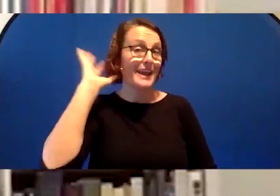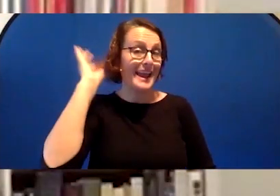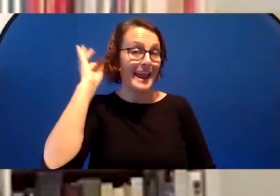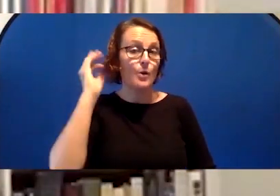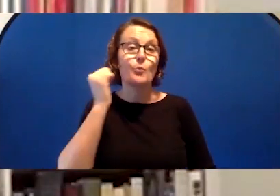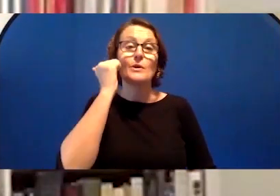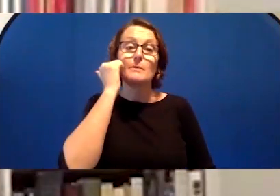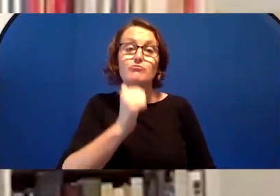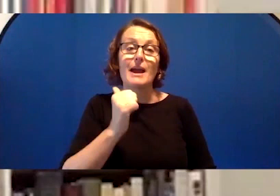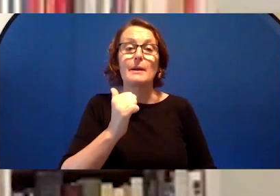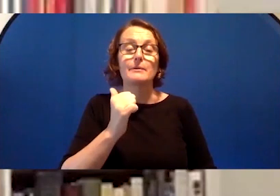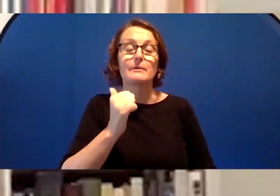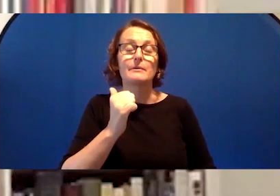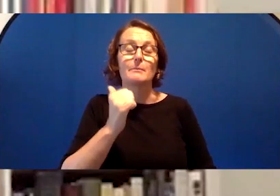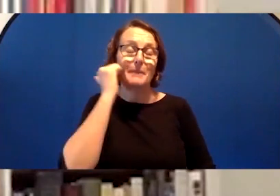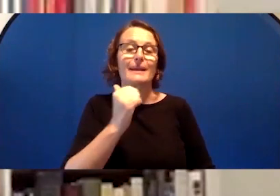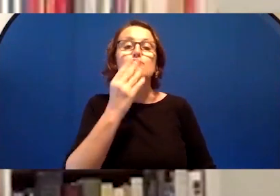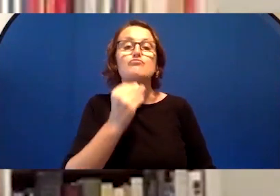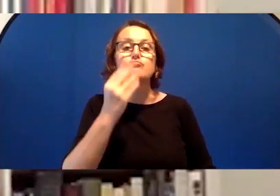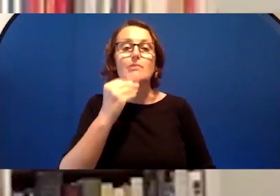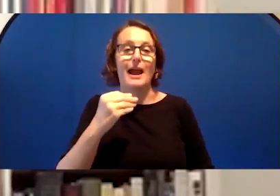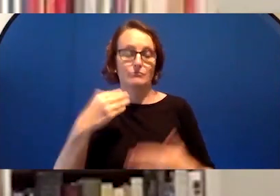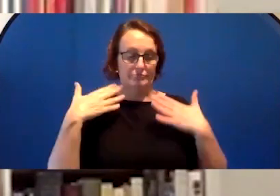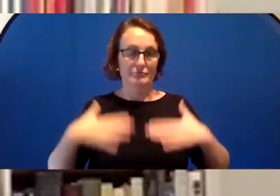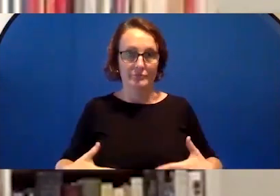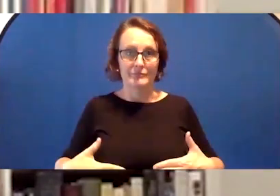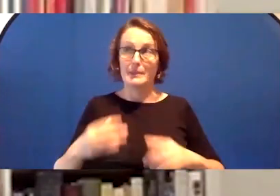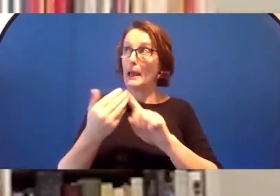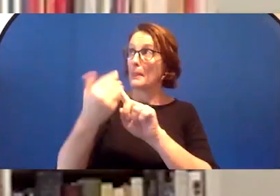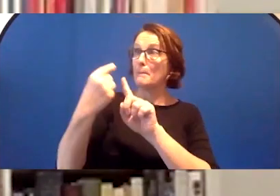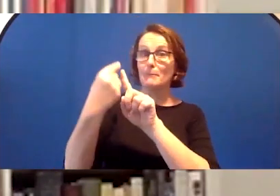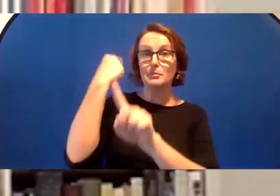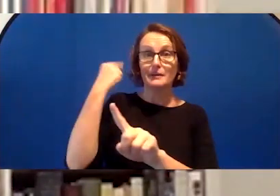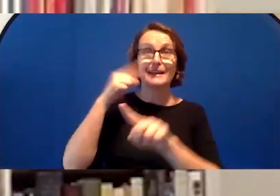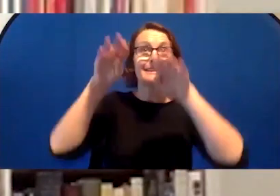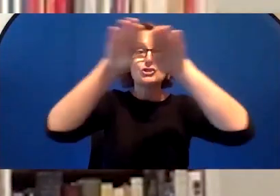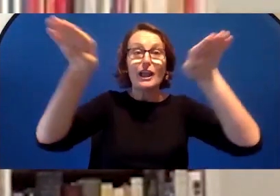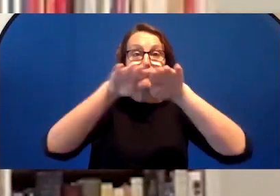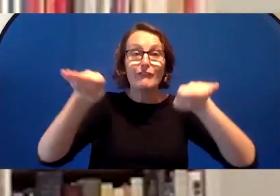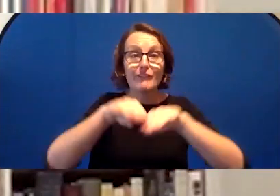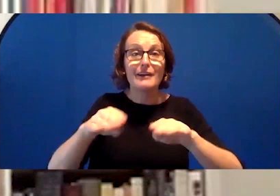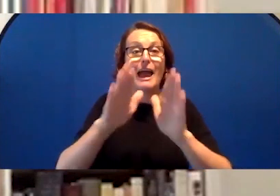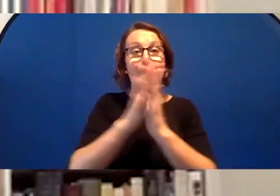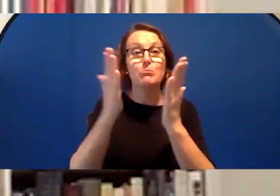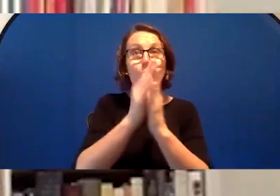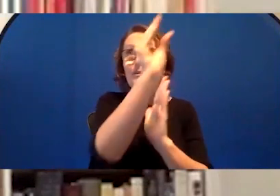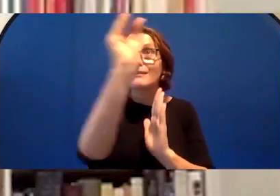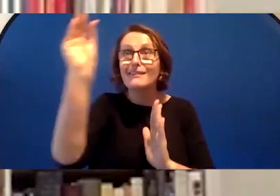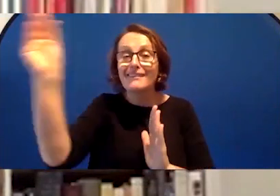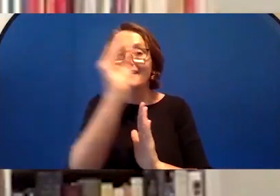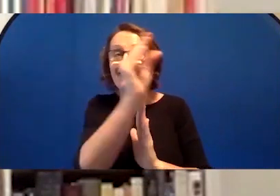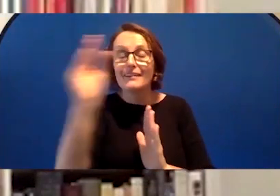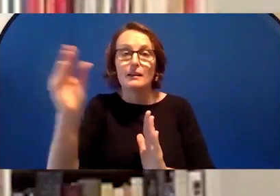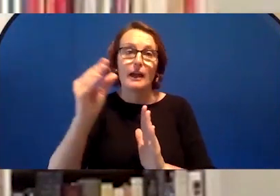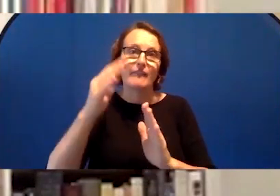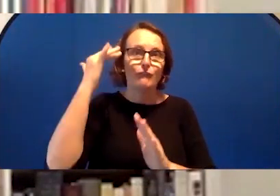in a cream coloured armchair. There's a bookshelf behind me with music books, including lots of music scores, as well as psychology, philosophy and history